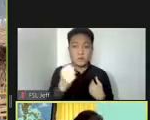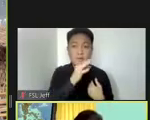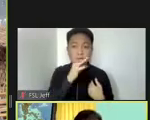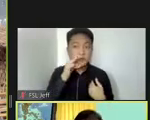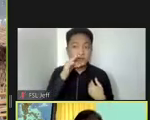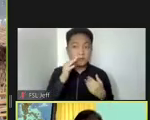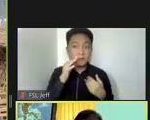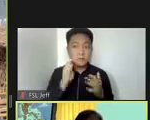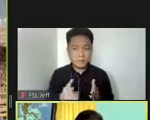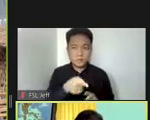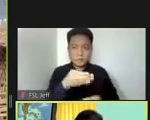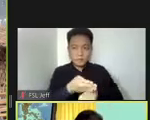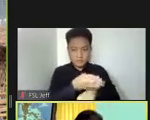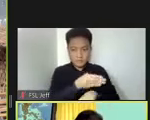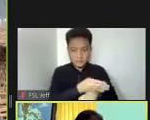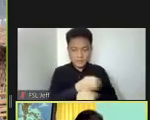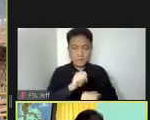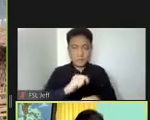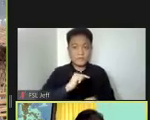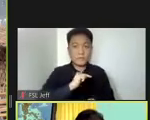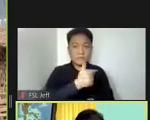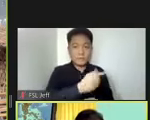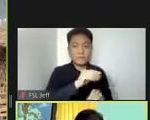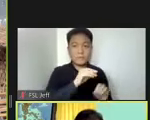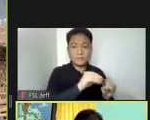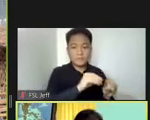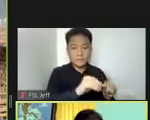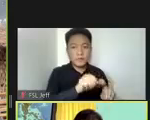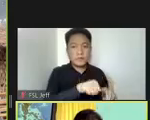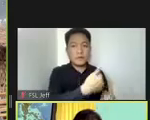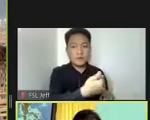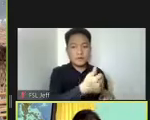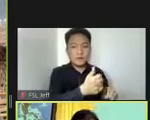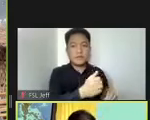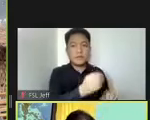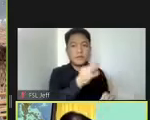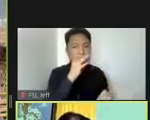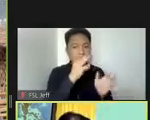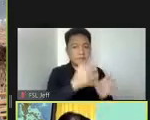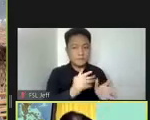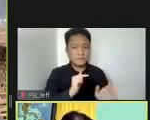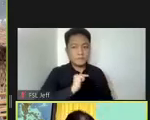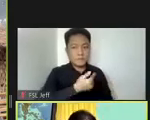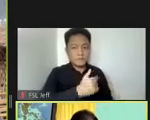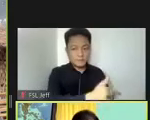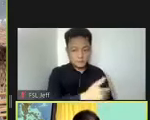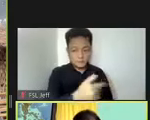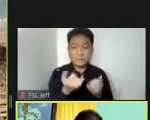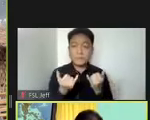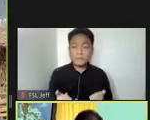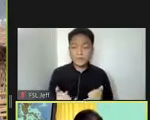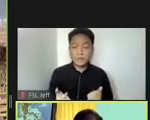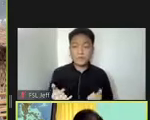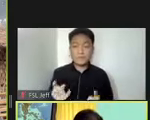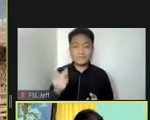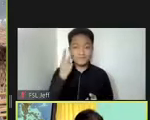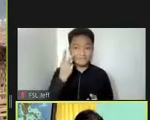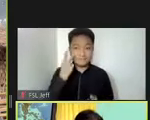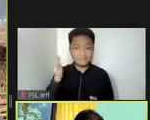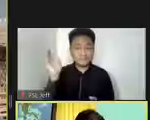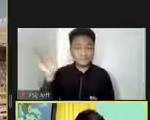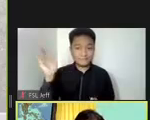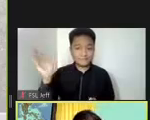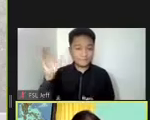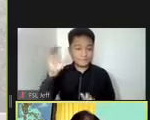In the next slide, you would see a road that was broken and a house being built.